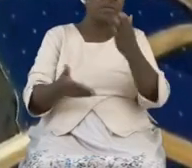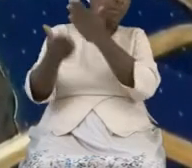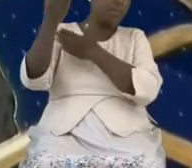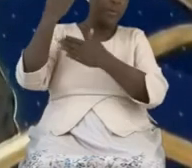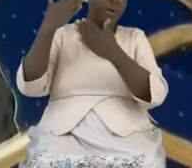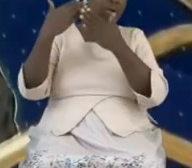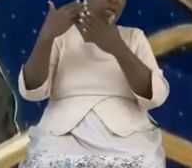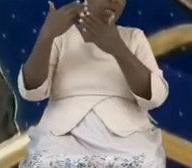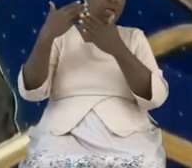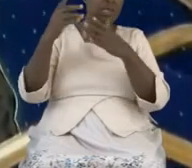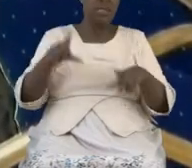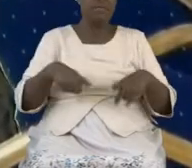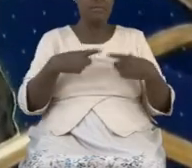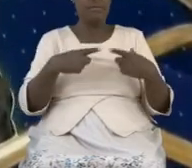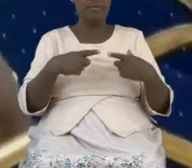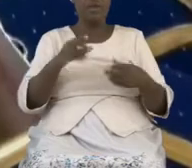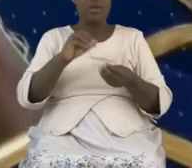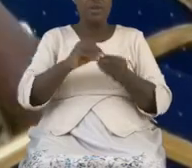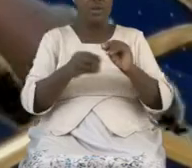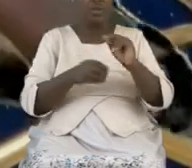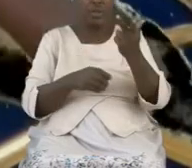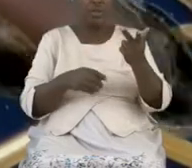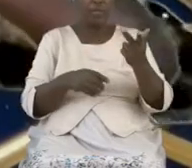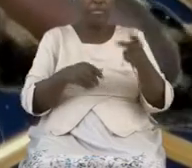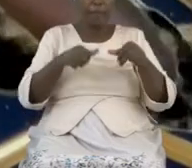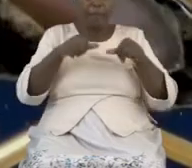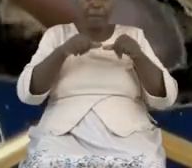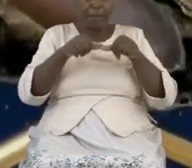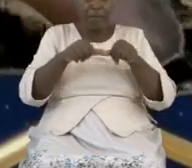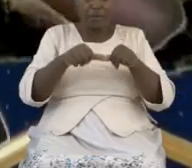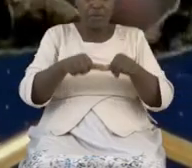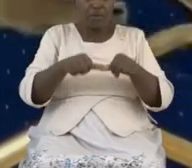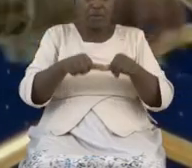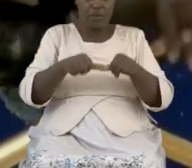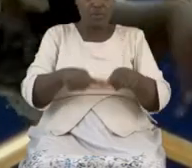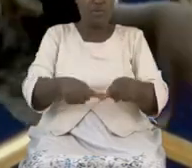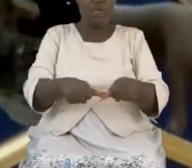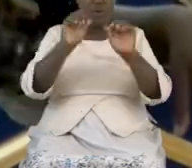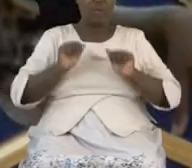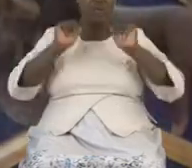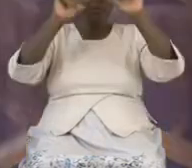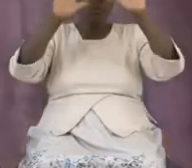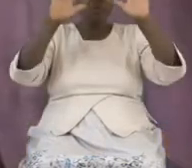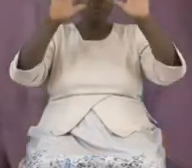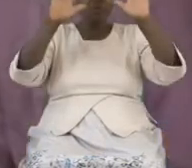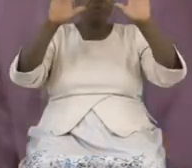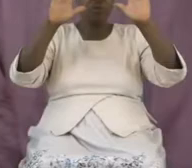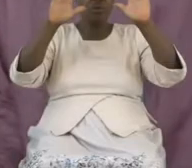life. Number three, perpetual consecration to the faith life. The